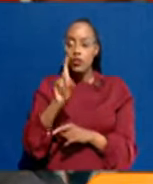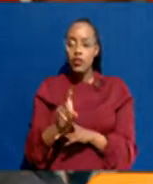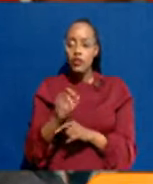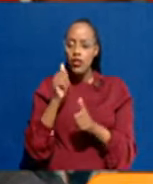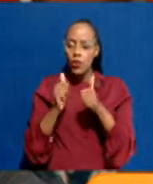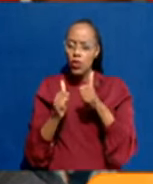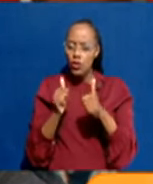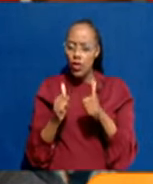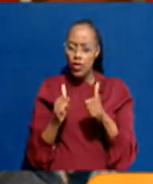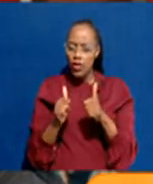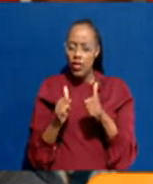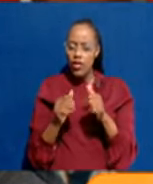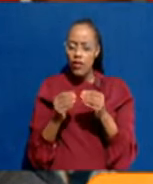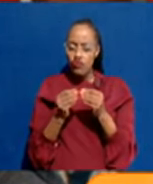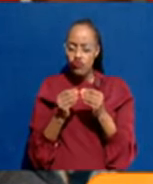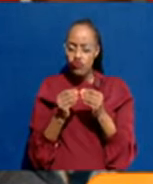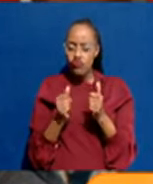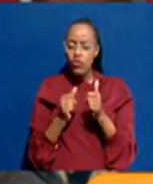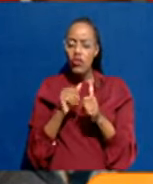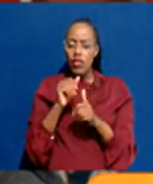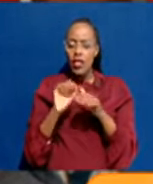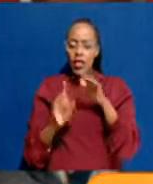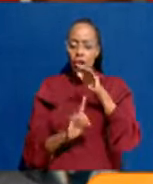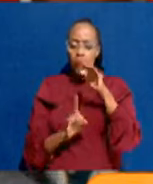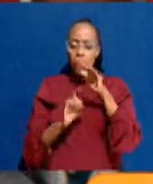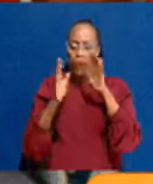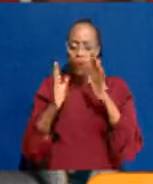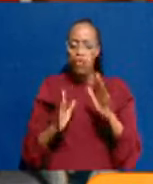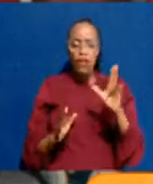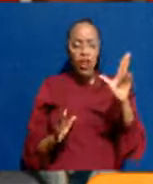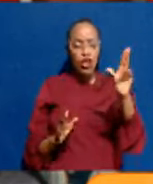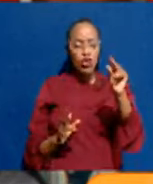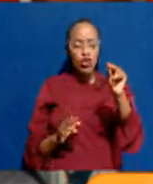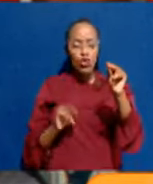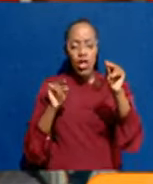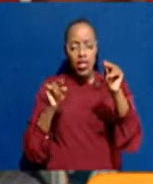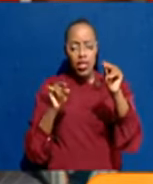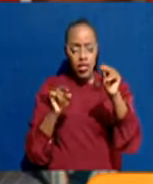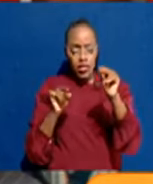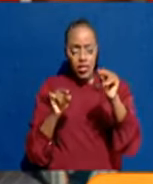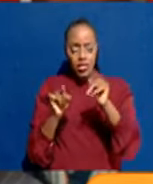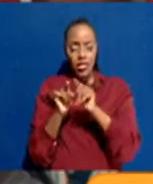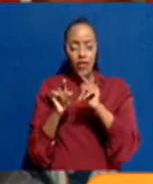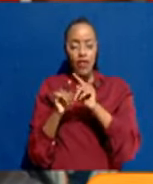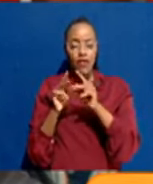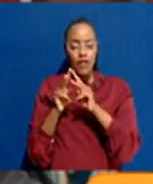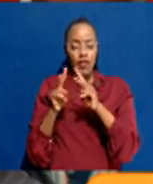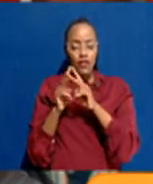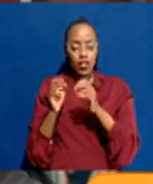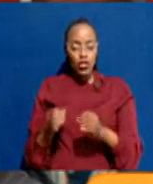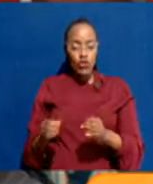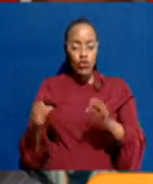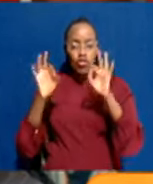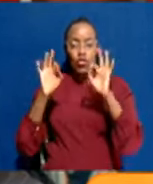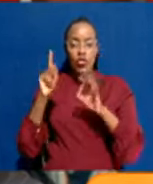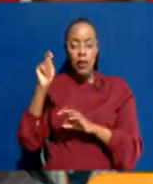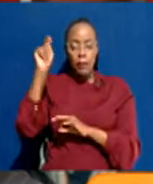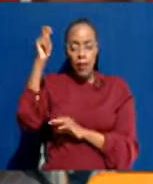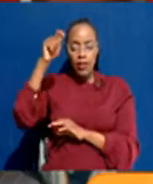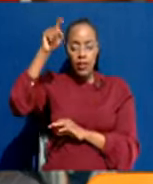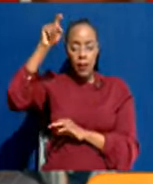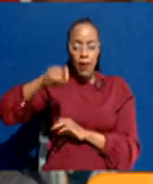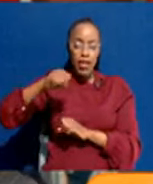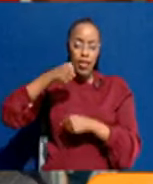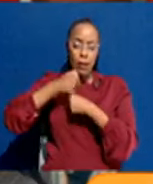one? The dissolution of the Cabinet. No. That one is very formal. The president has to